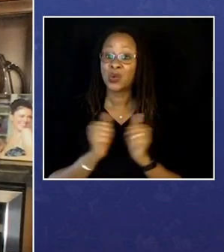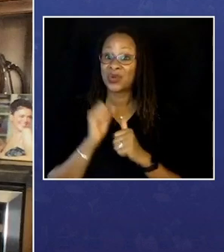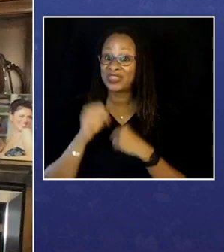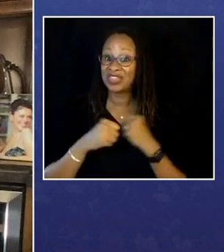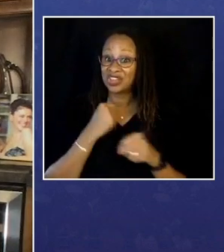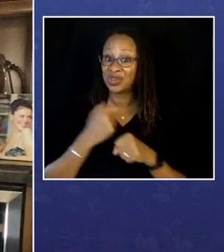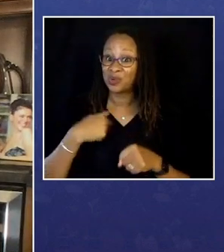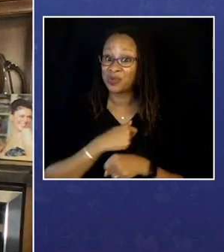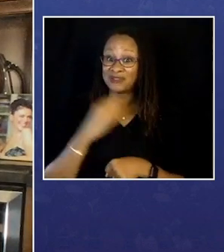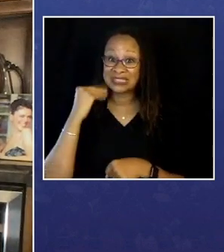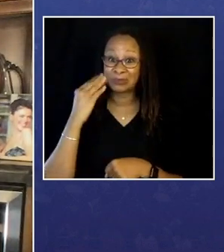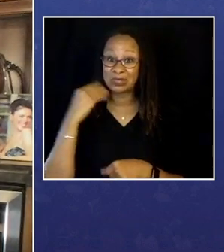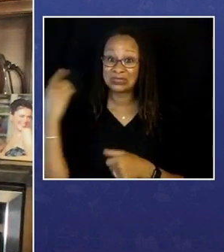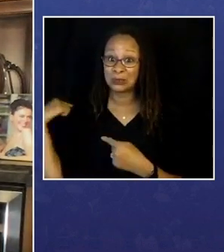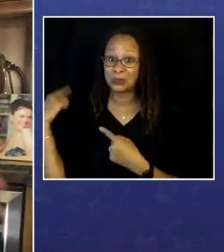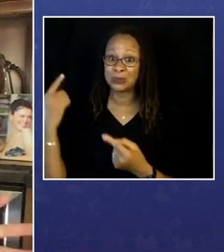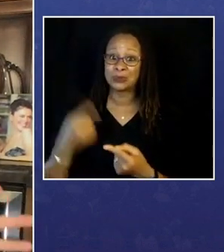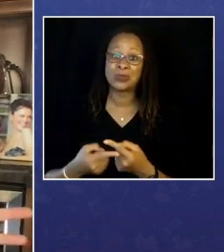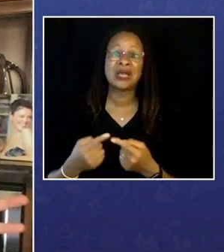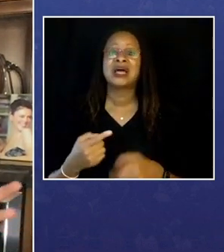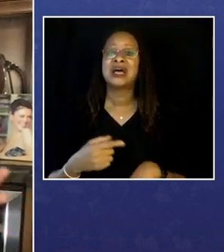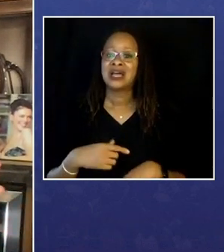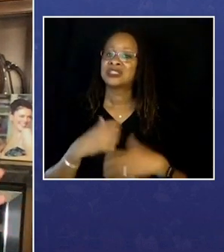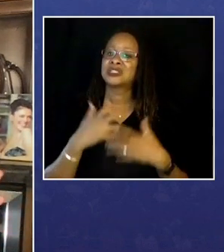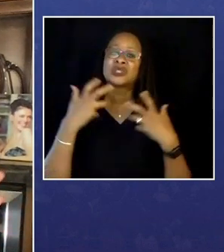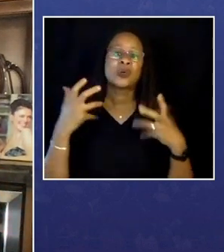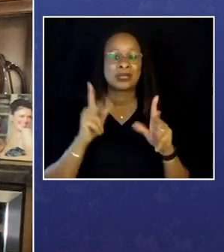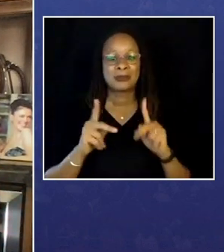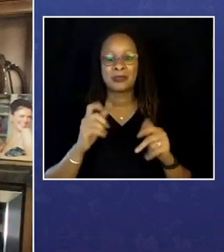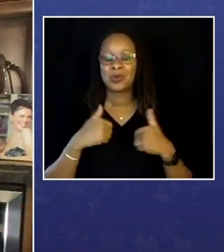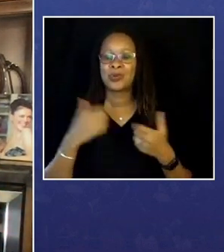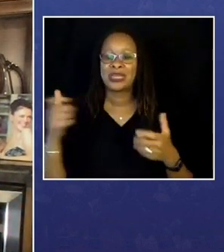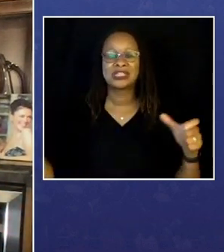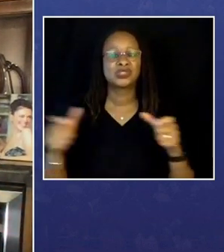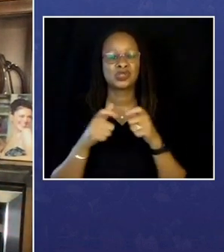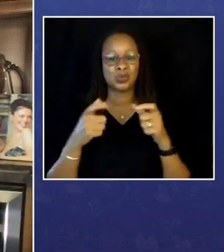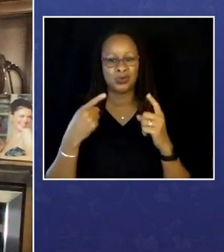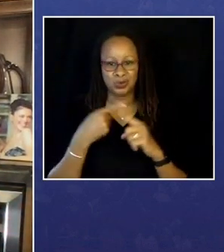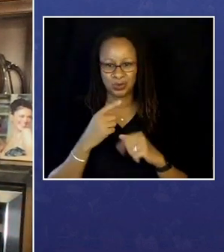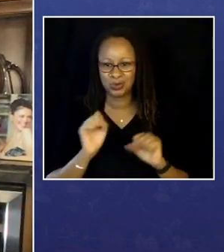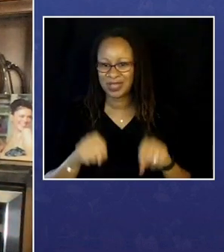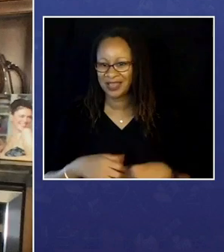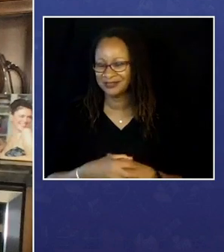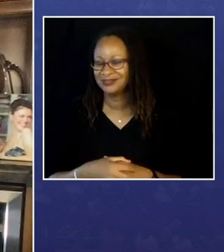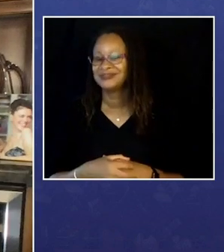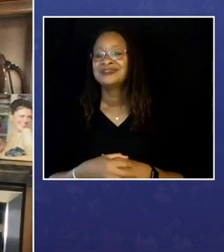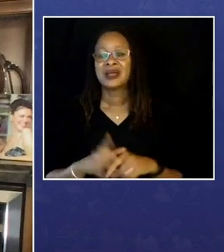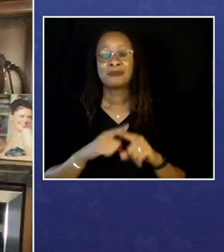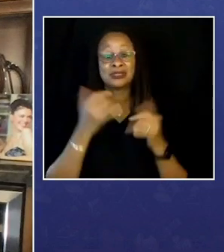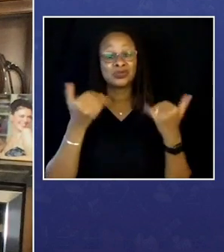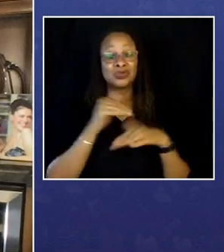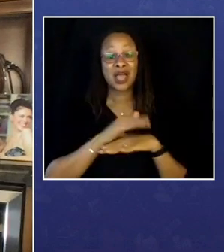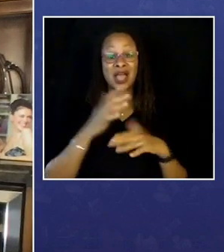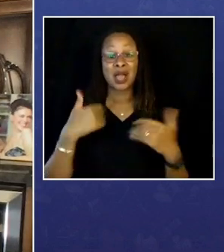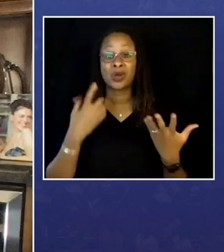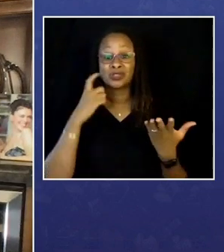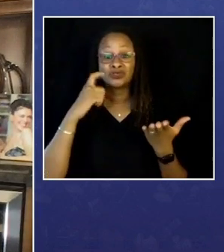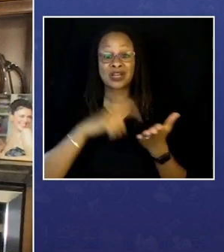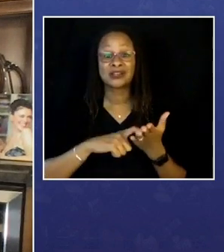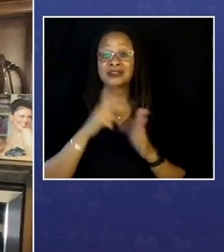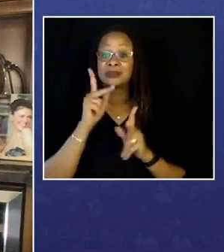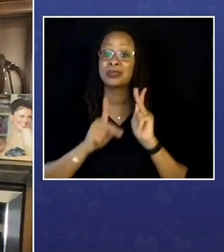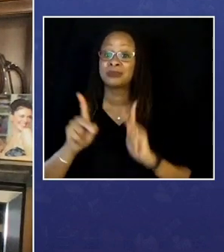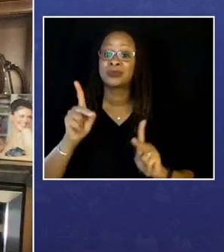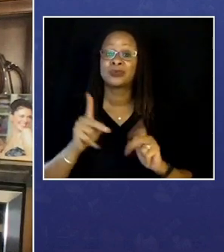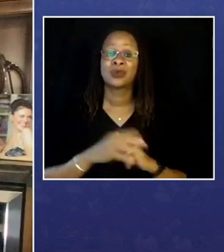And with the year that we have had, there are so many people we could raise our glasses to. But tonight, I want to